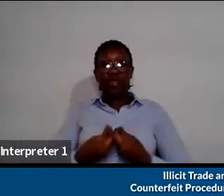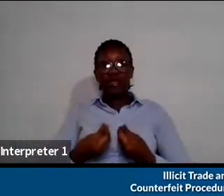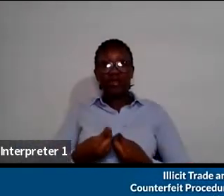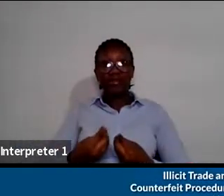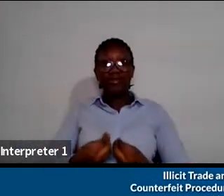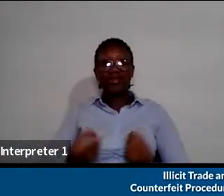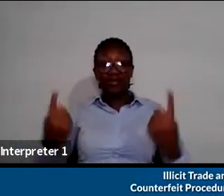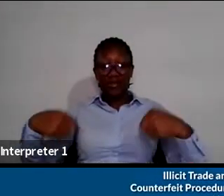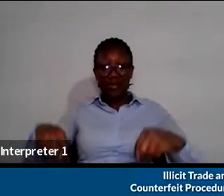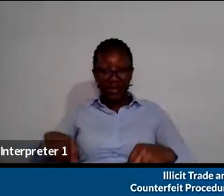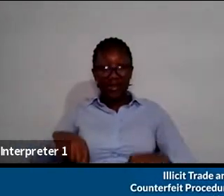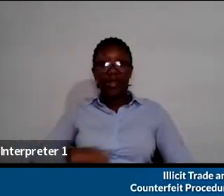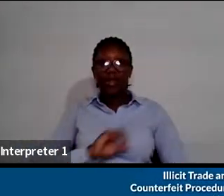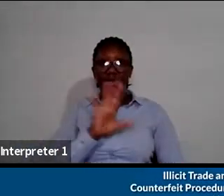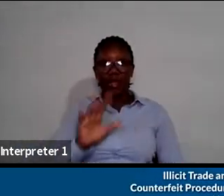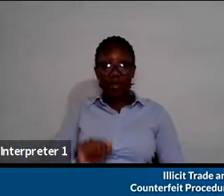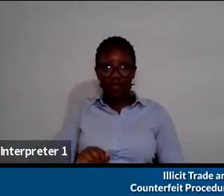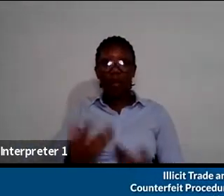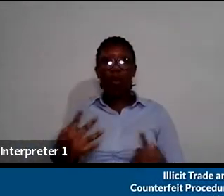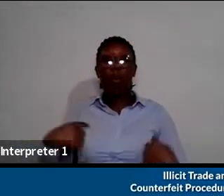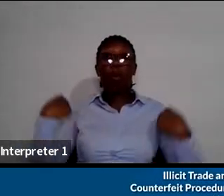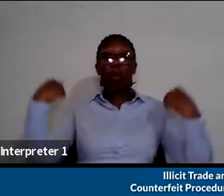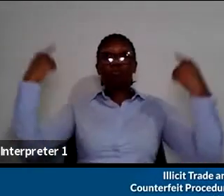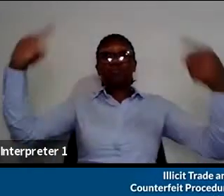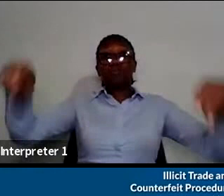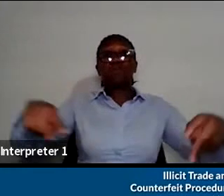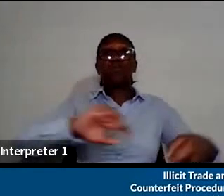or to